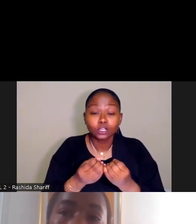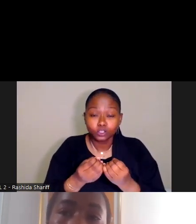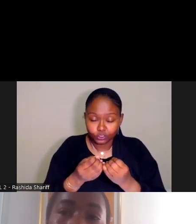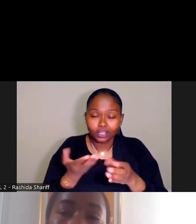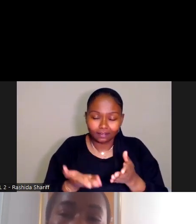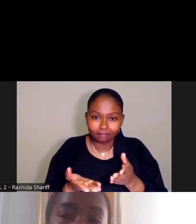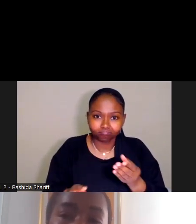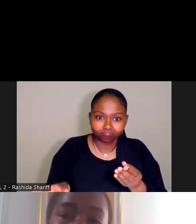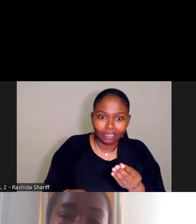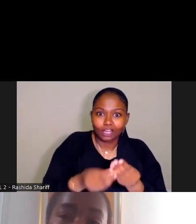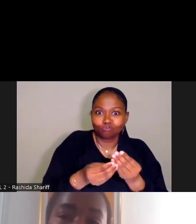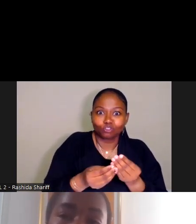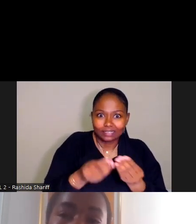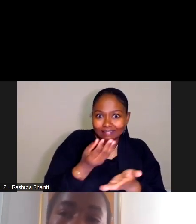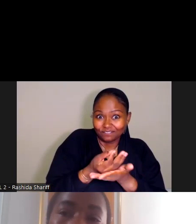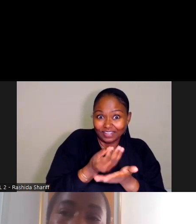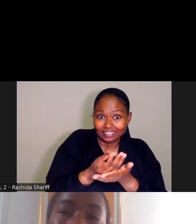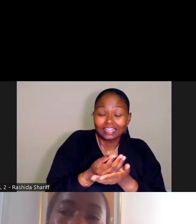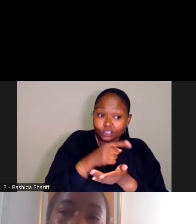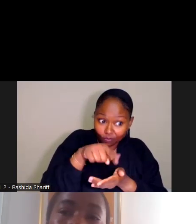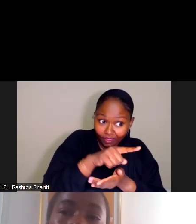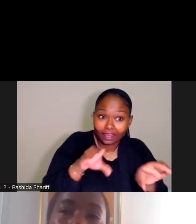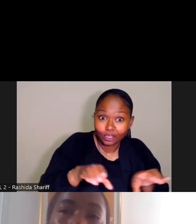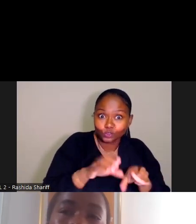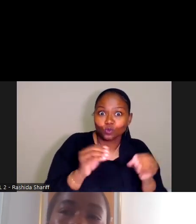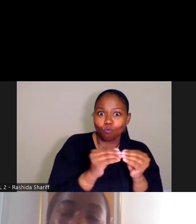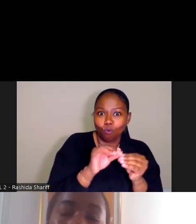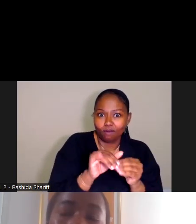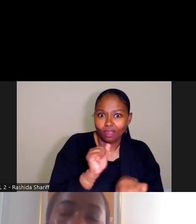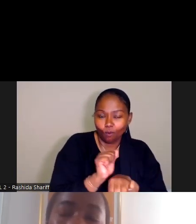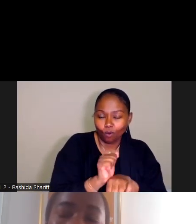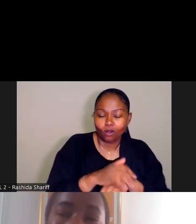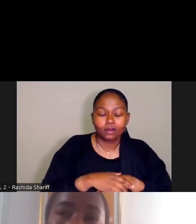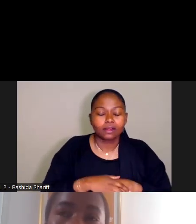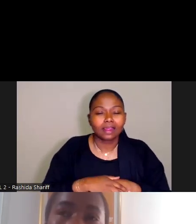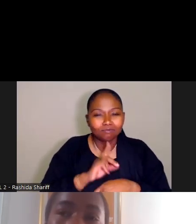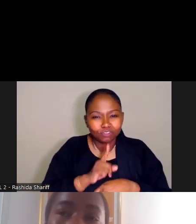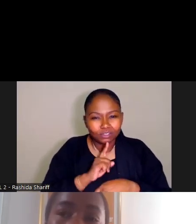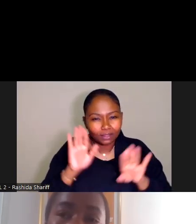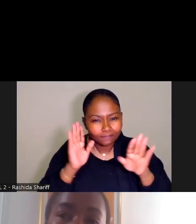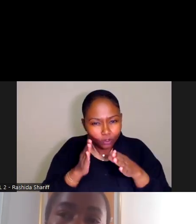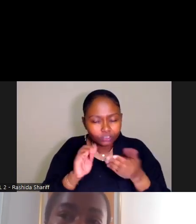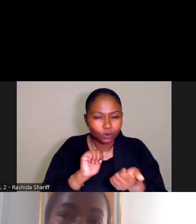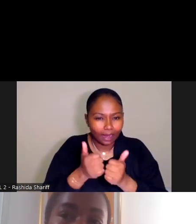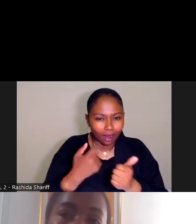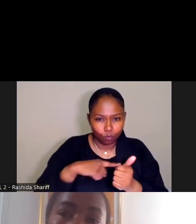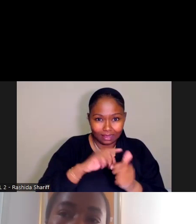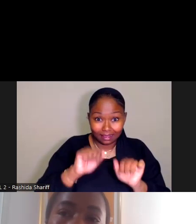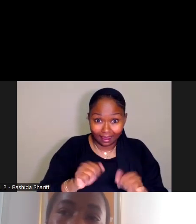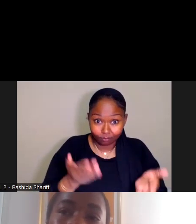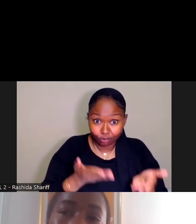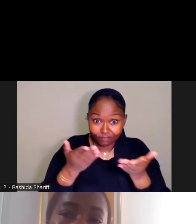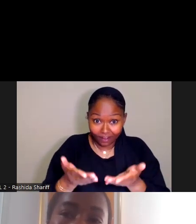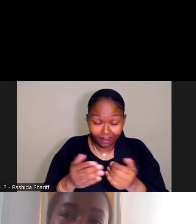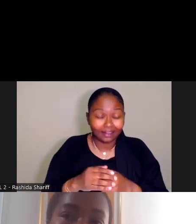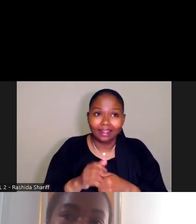so that they can do more of that work, and really focusing on how do we provide funding so people can do full service work, not